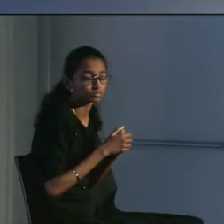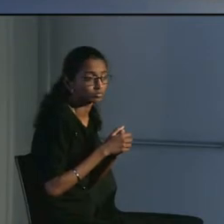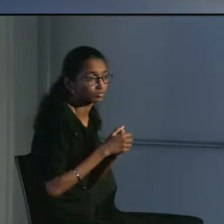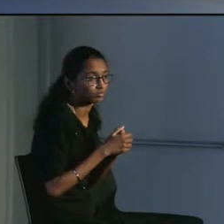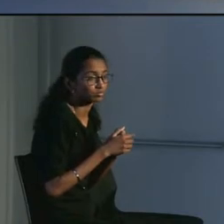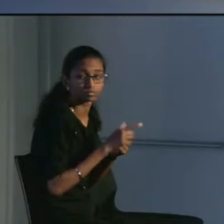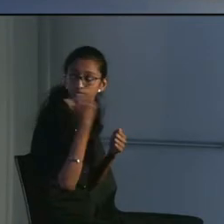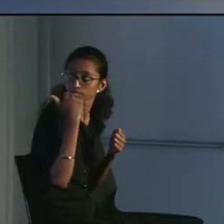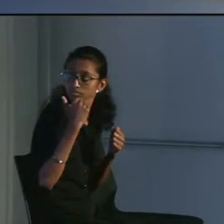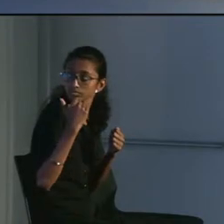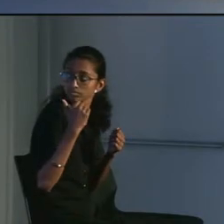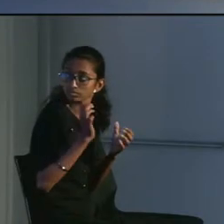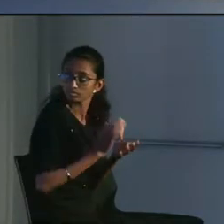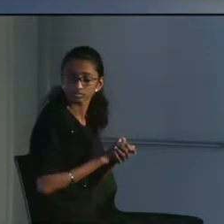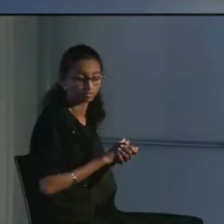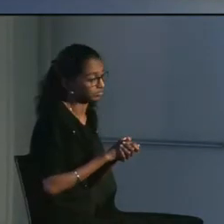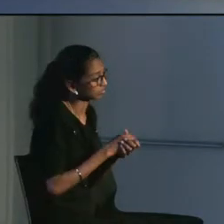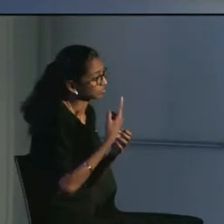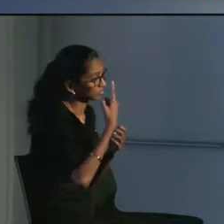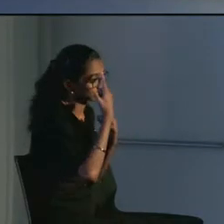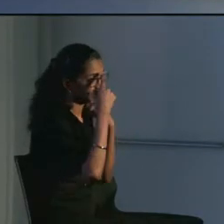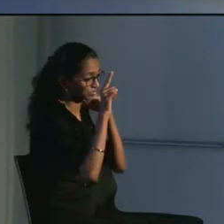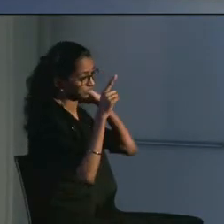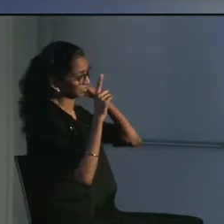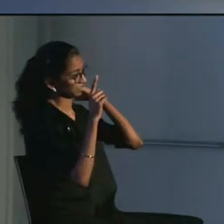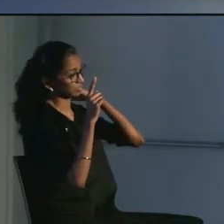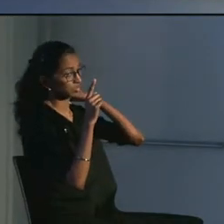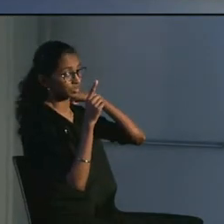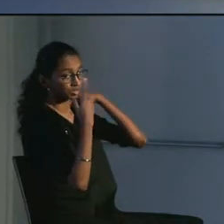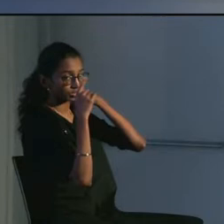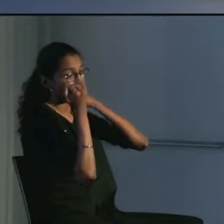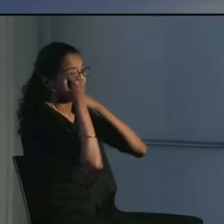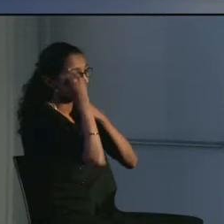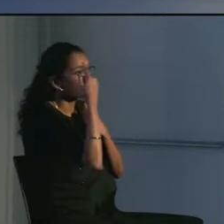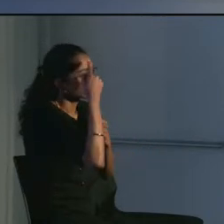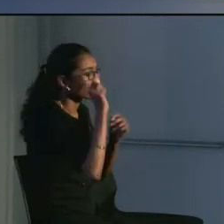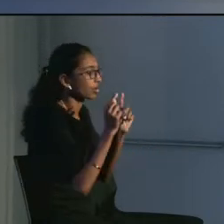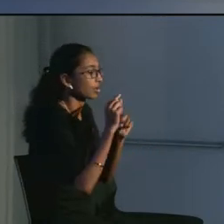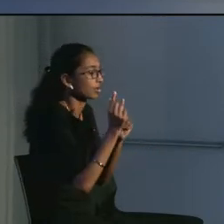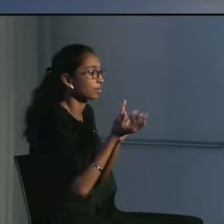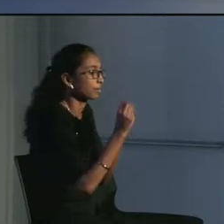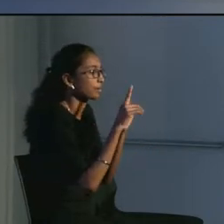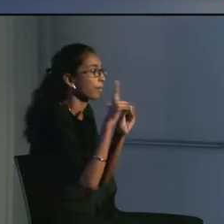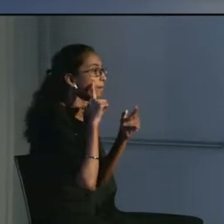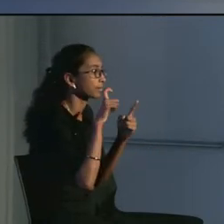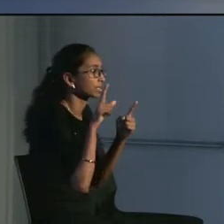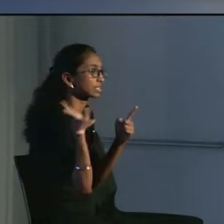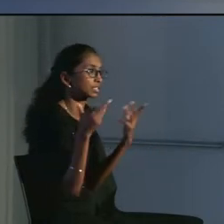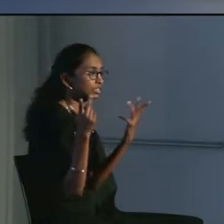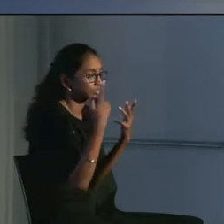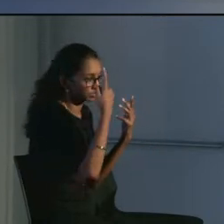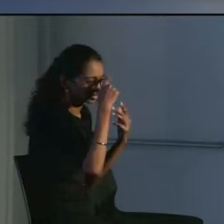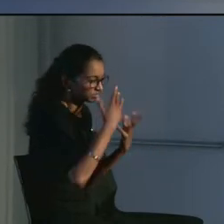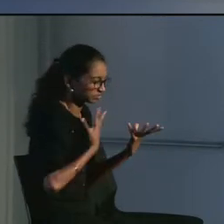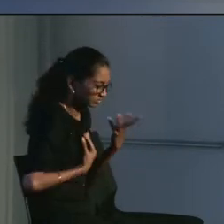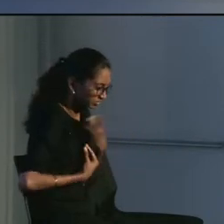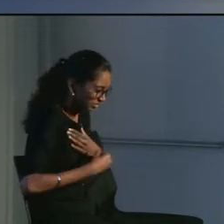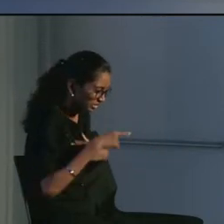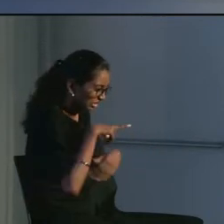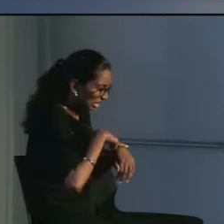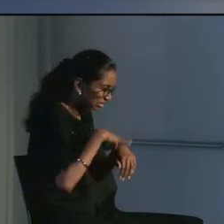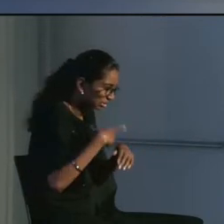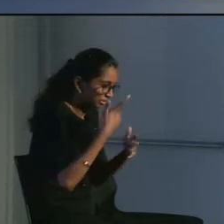So this was for us a good clue to unravel the idea of the public, that it is formed in brief moments of time and